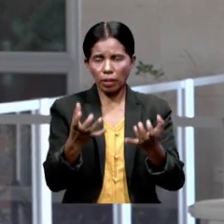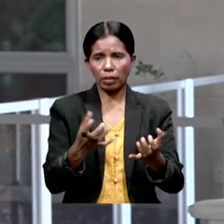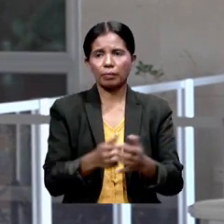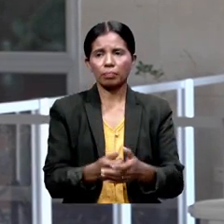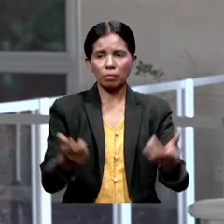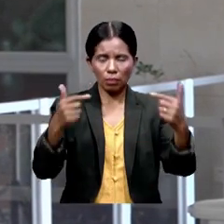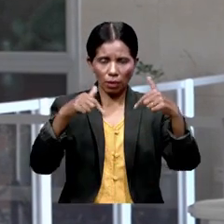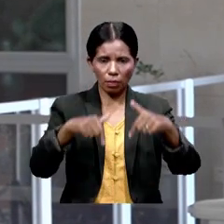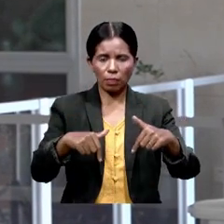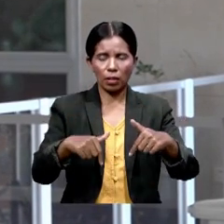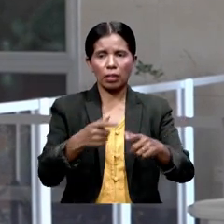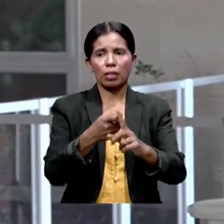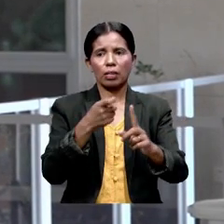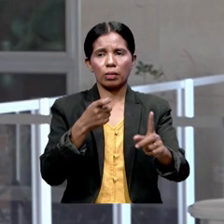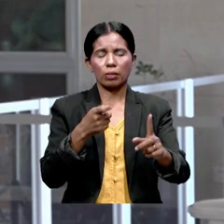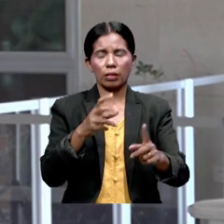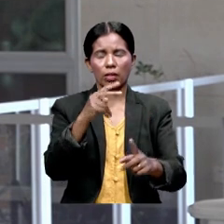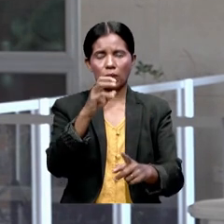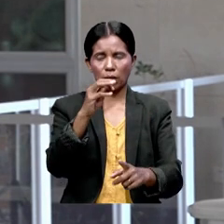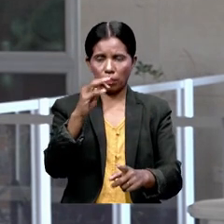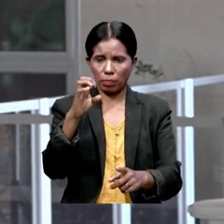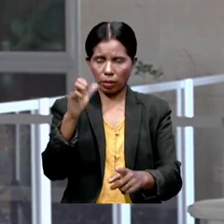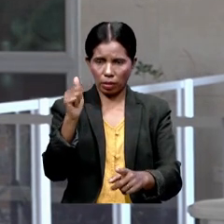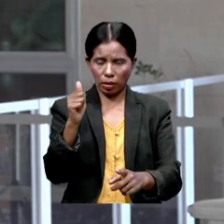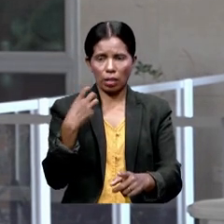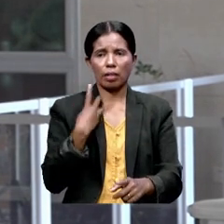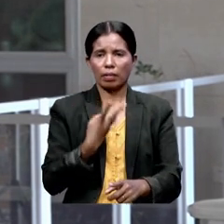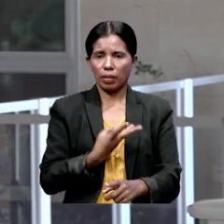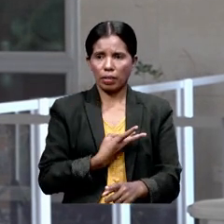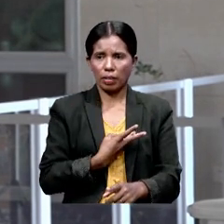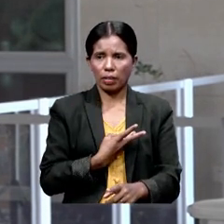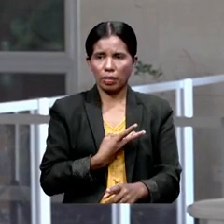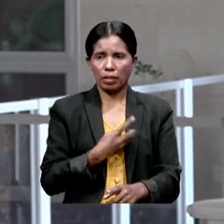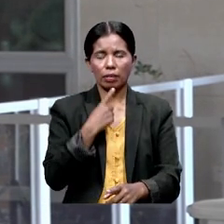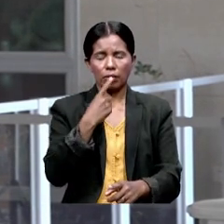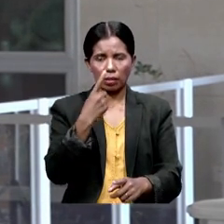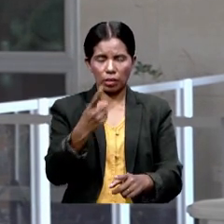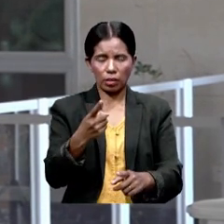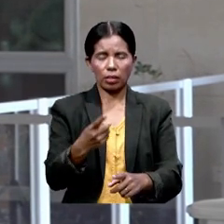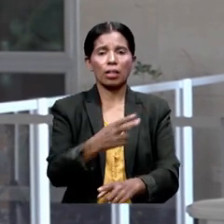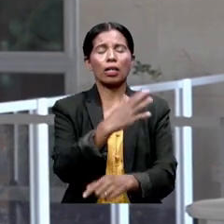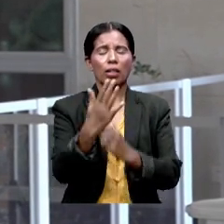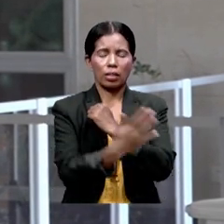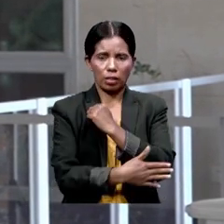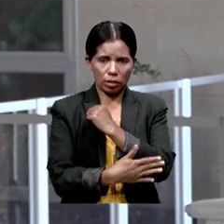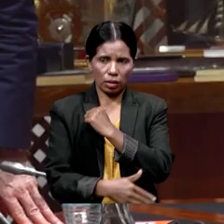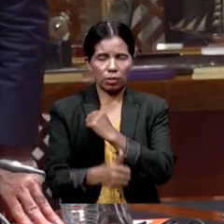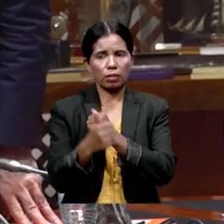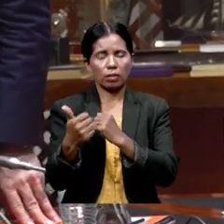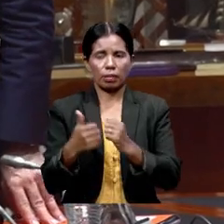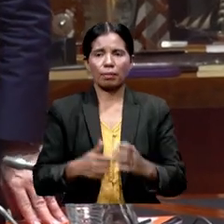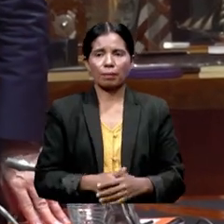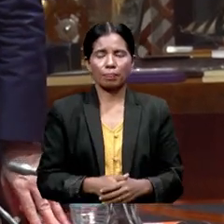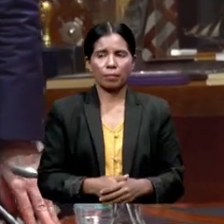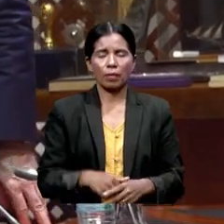coming from Nouméa and then will sail in the region, so it's a stop for a few days.